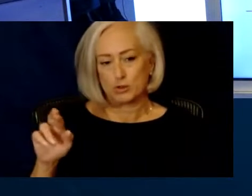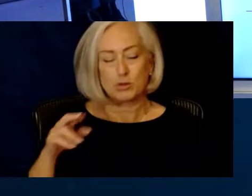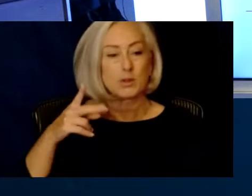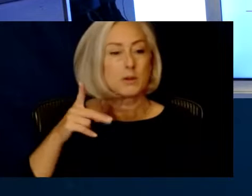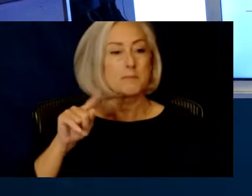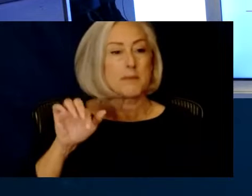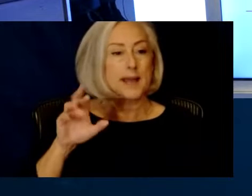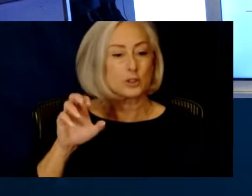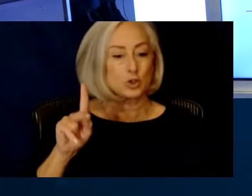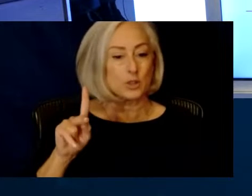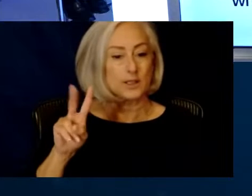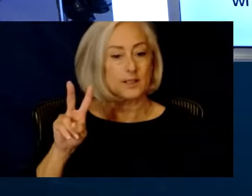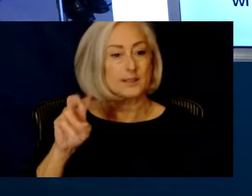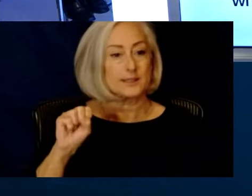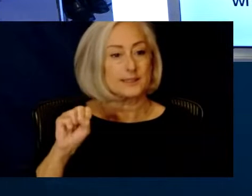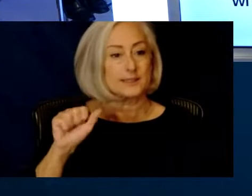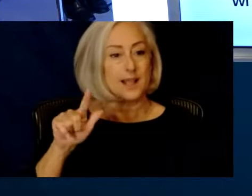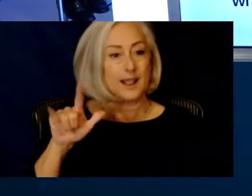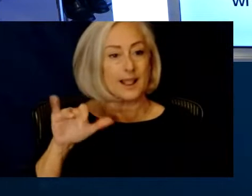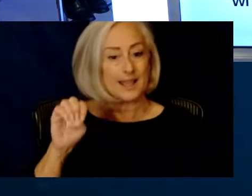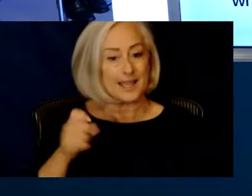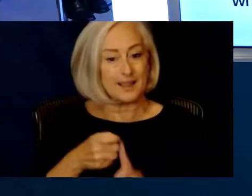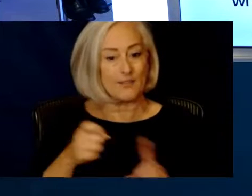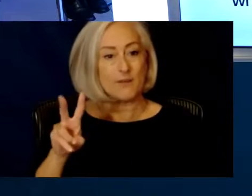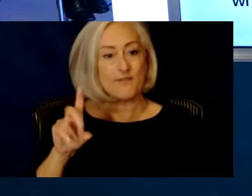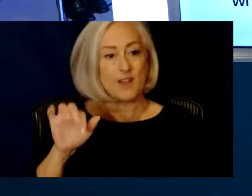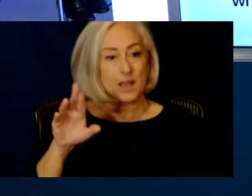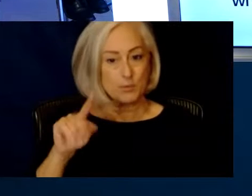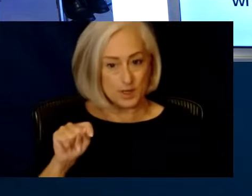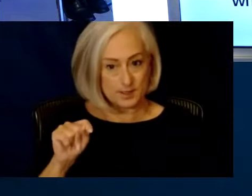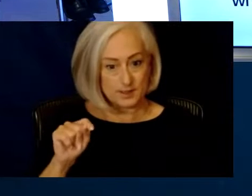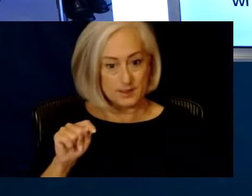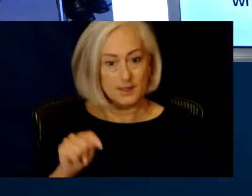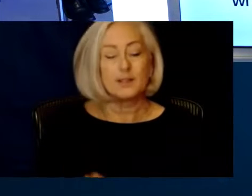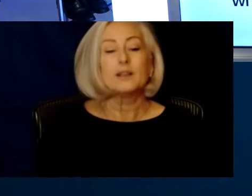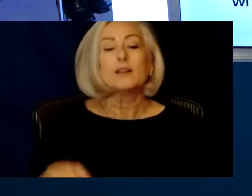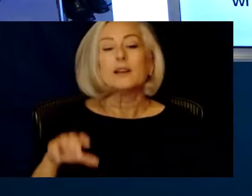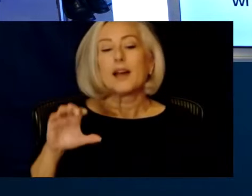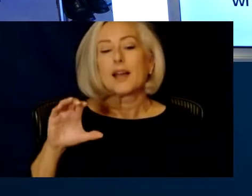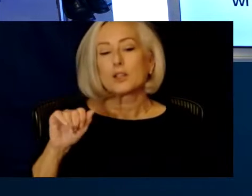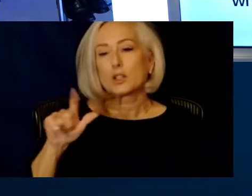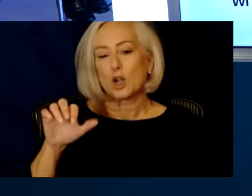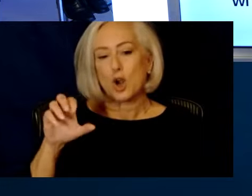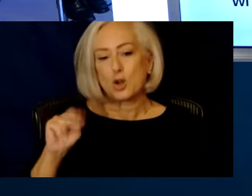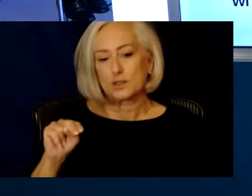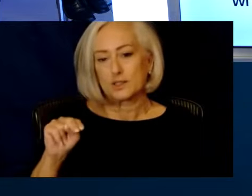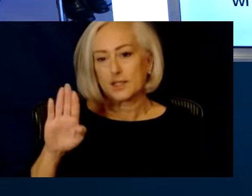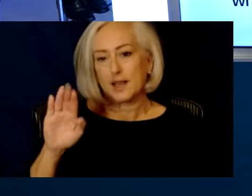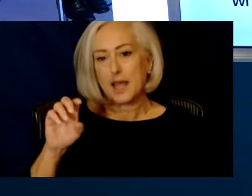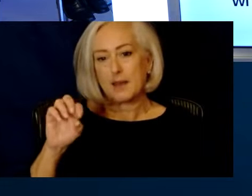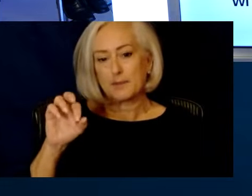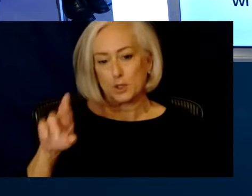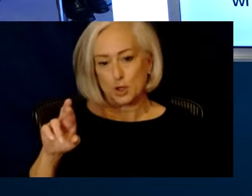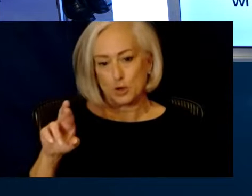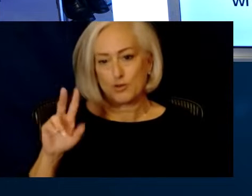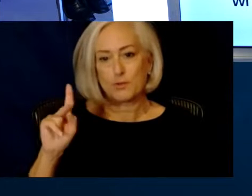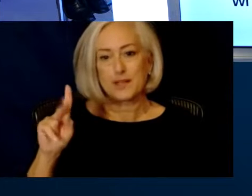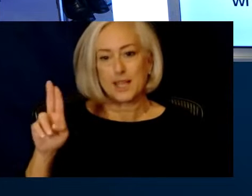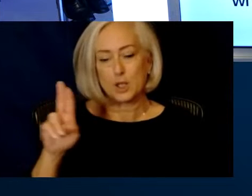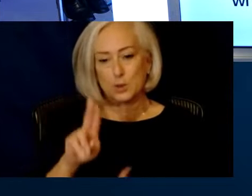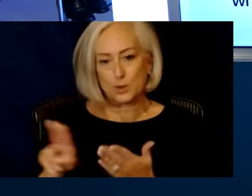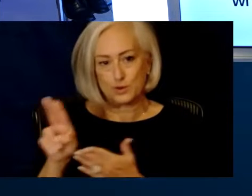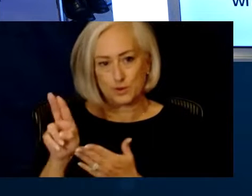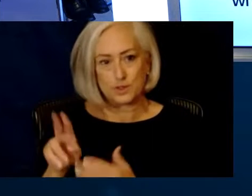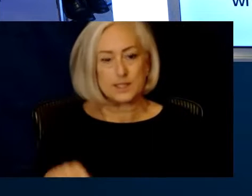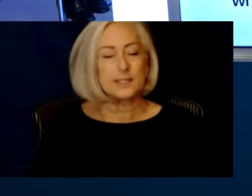Vibrant, and joining us virtually is Dr. Carlton Abner with Kansas City University. Patrick, Dr. Lamaster, we know testing our wastewater